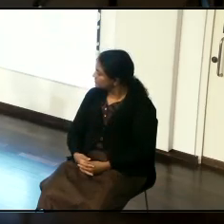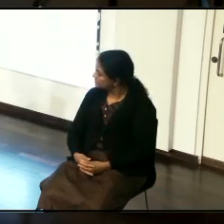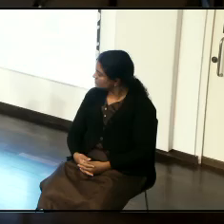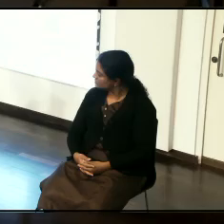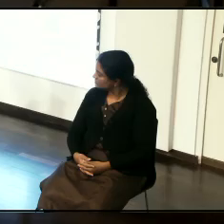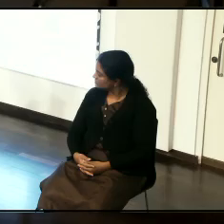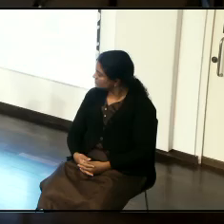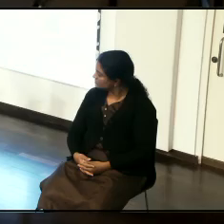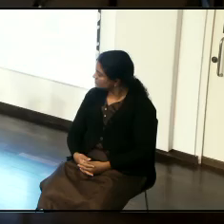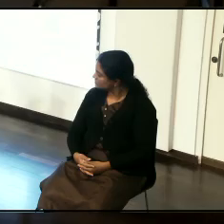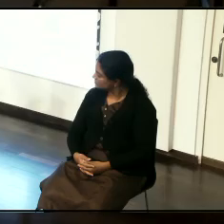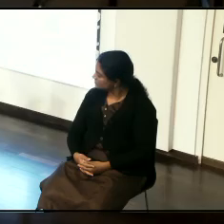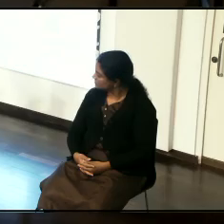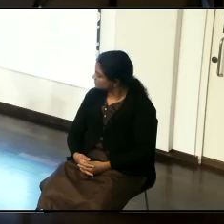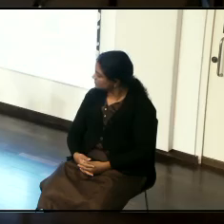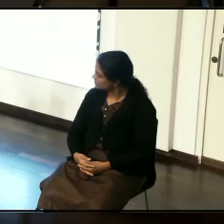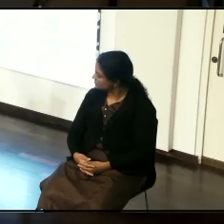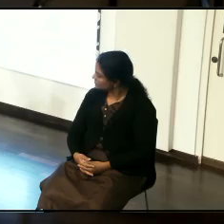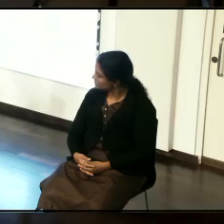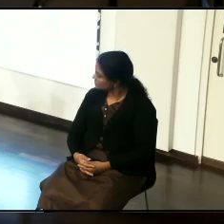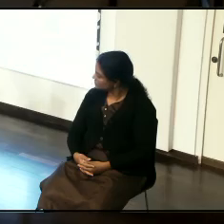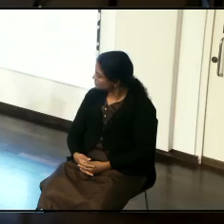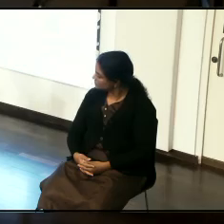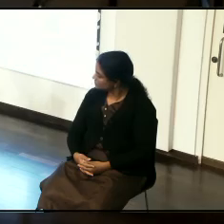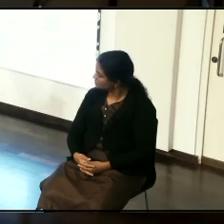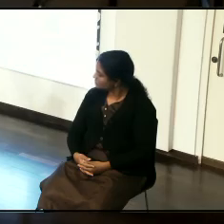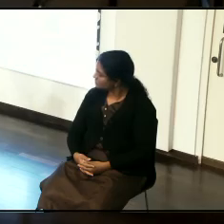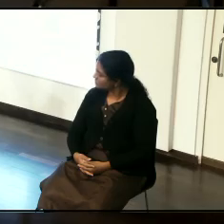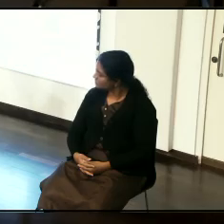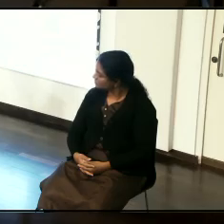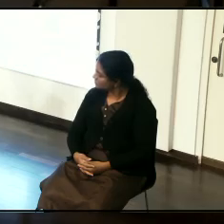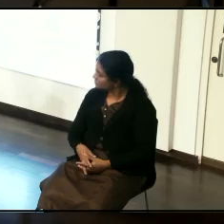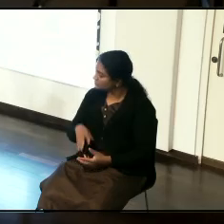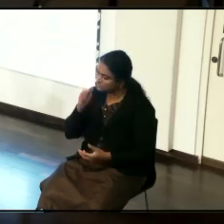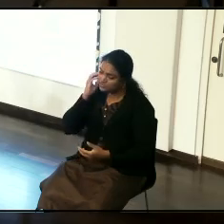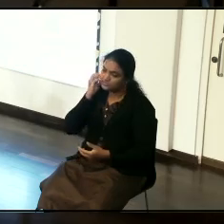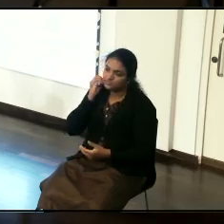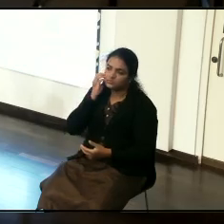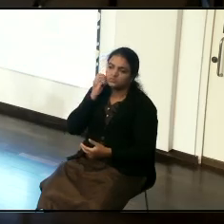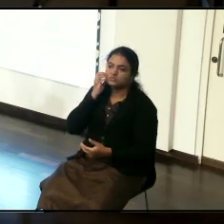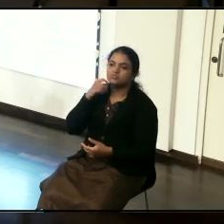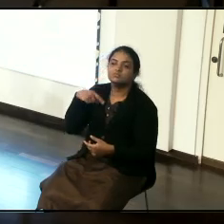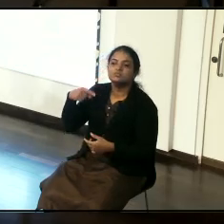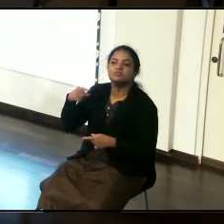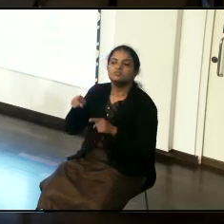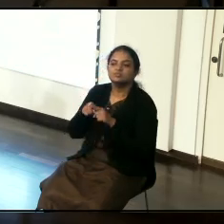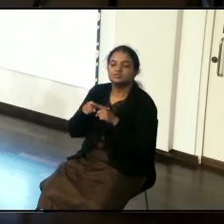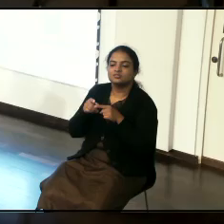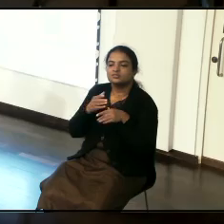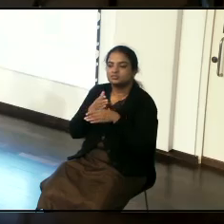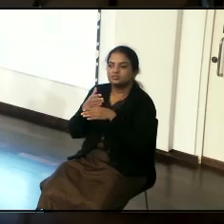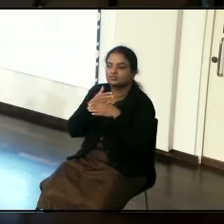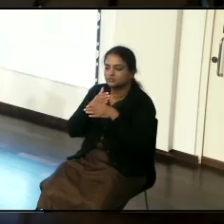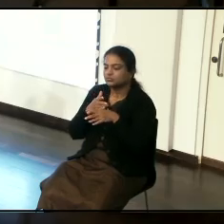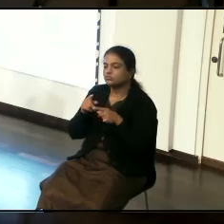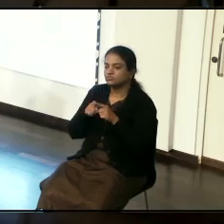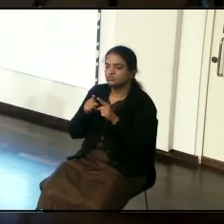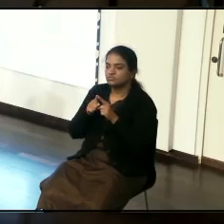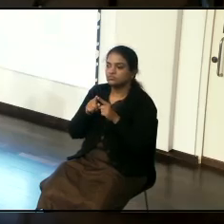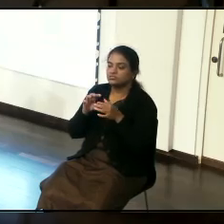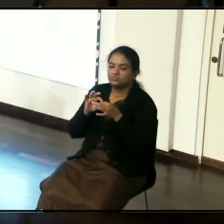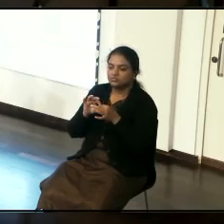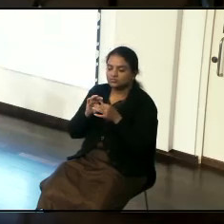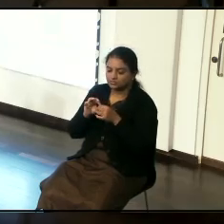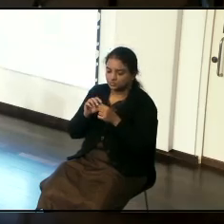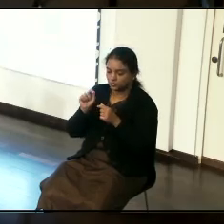self-publishing world, is generally everyone shares, they're very generous as a general, as a